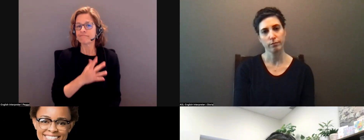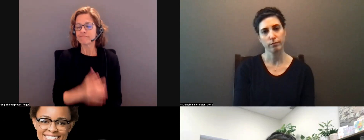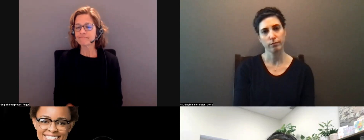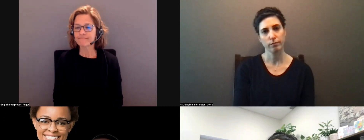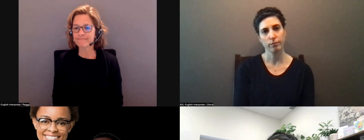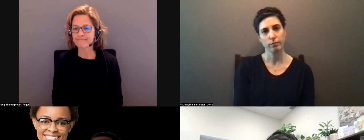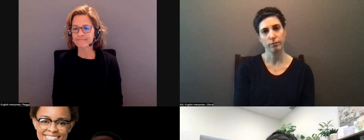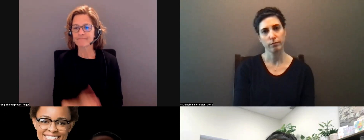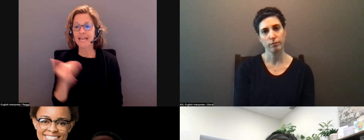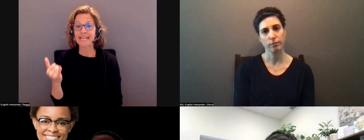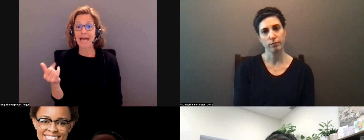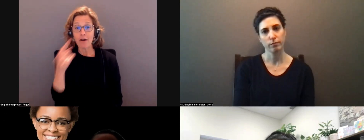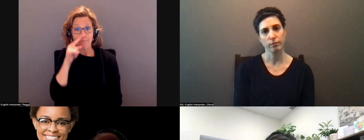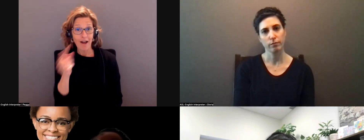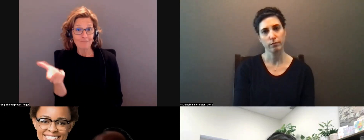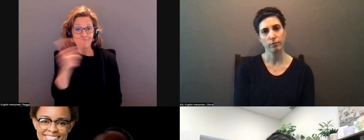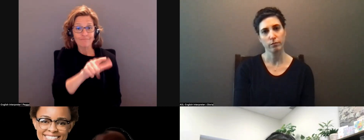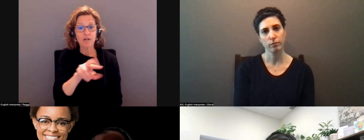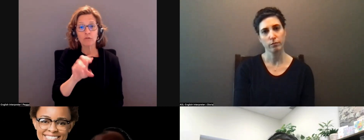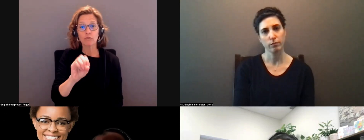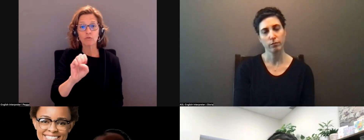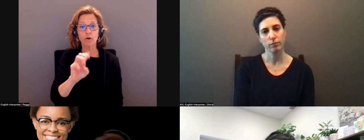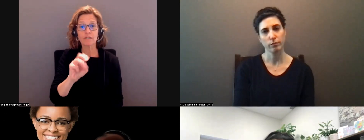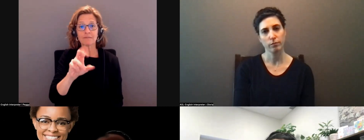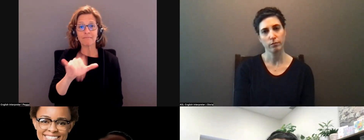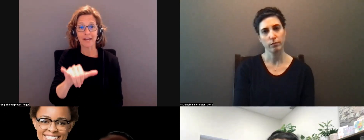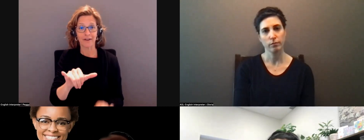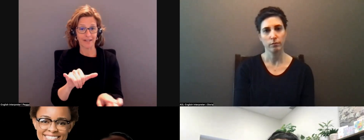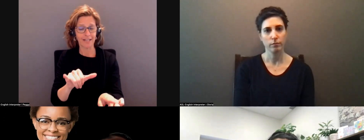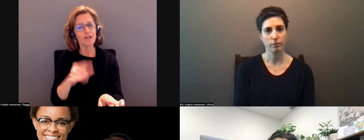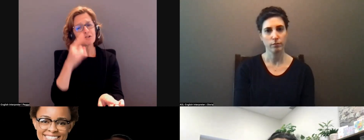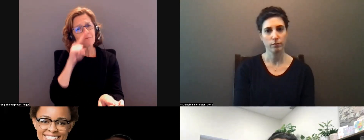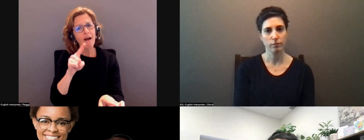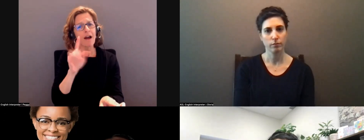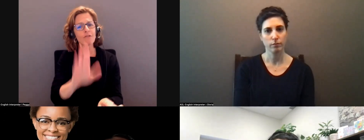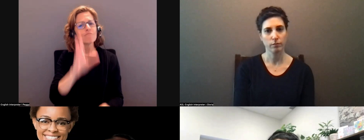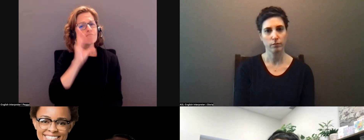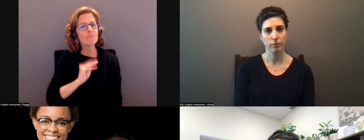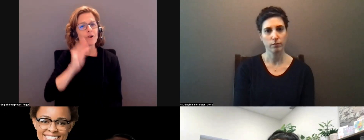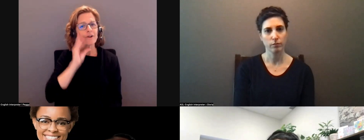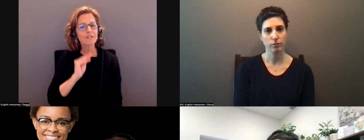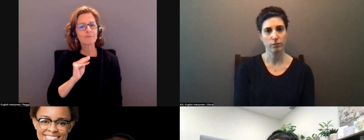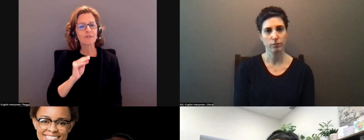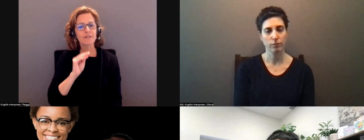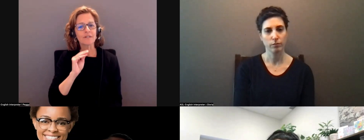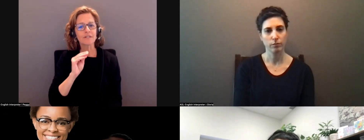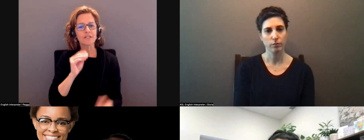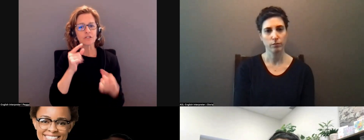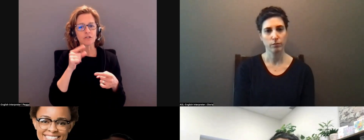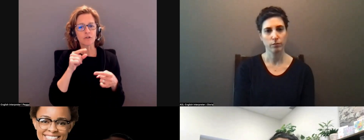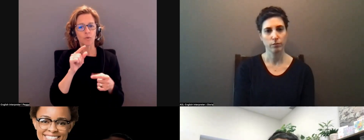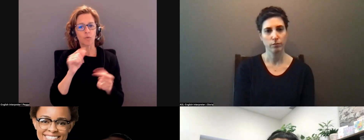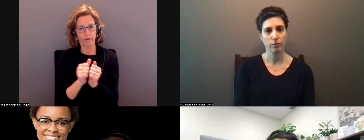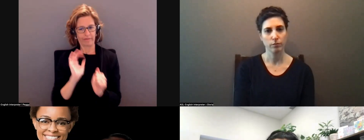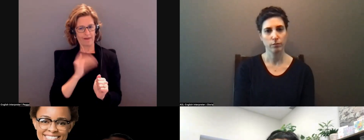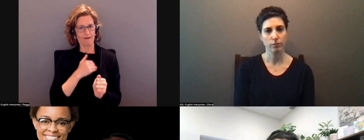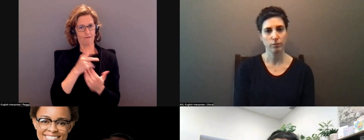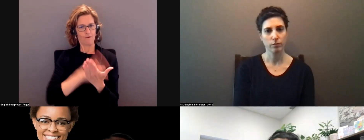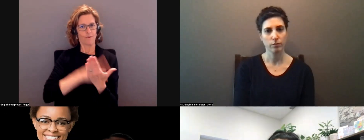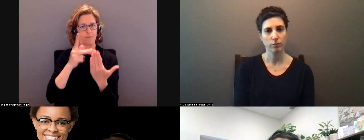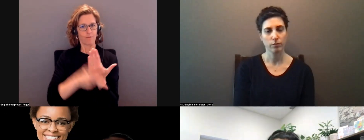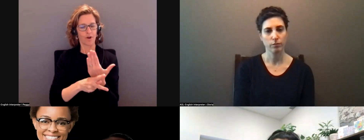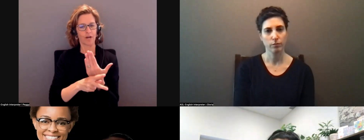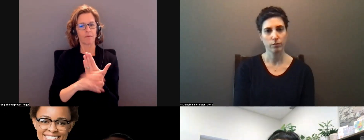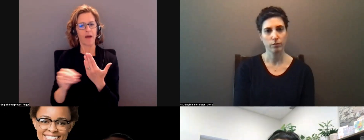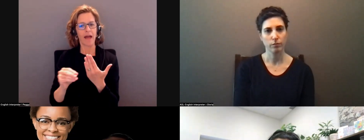if you could just share with this group some of the experiences that you've had as you've been with our program, and how digital